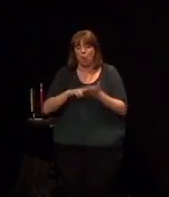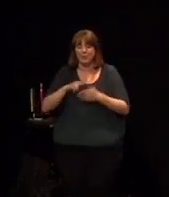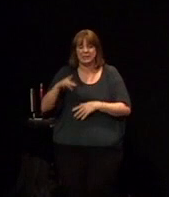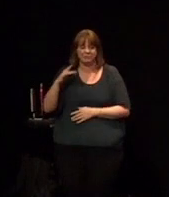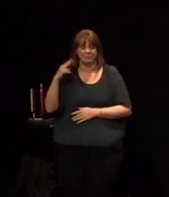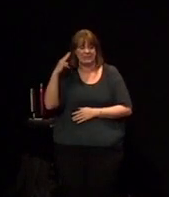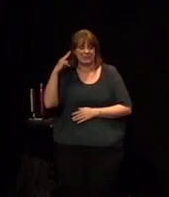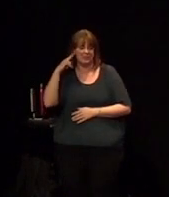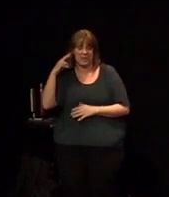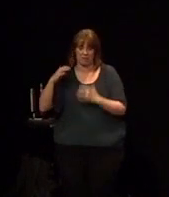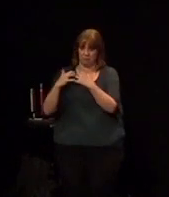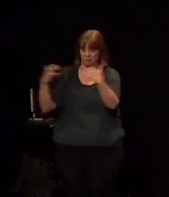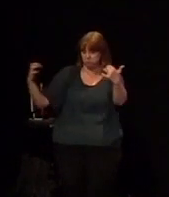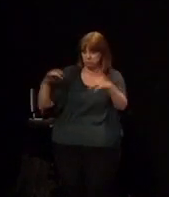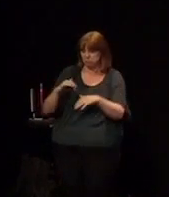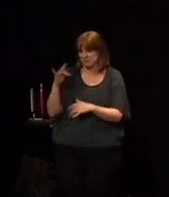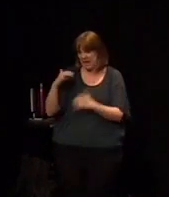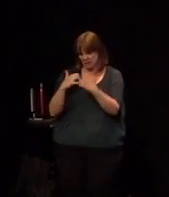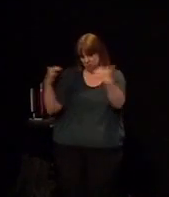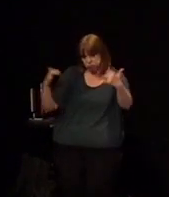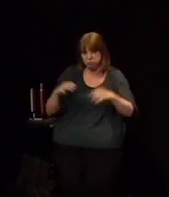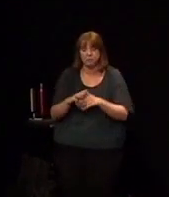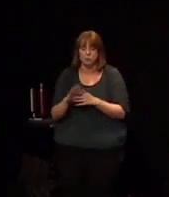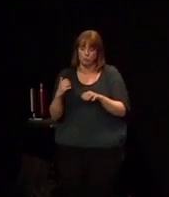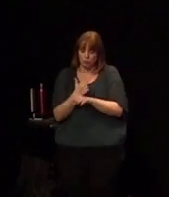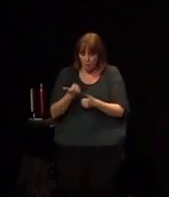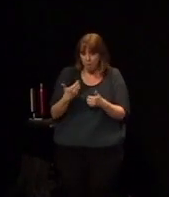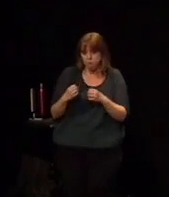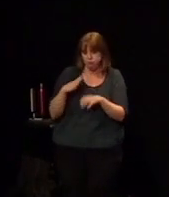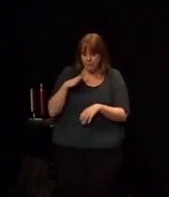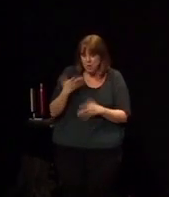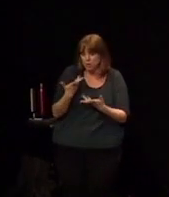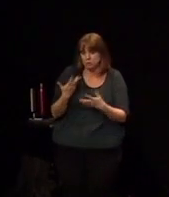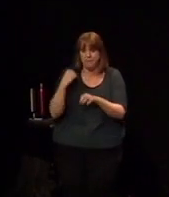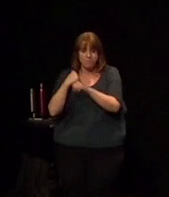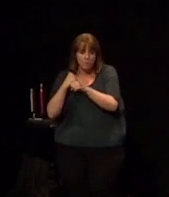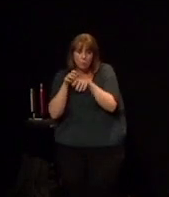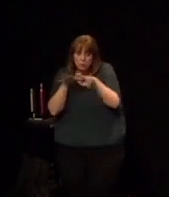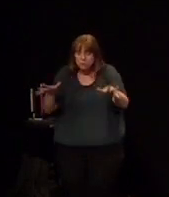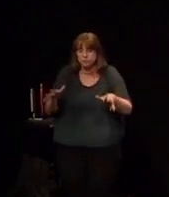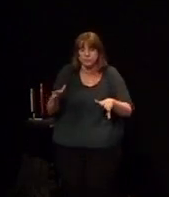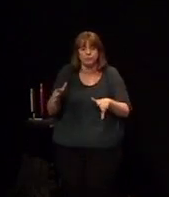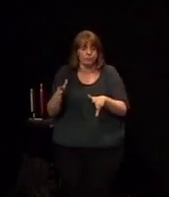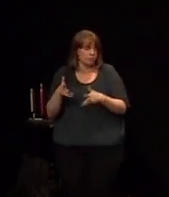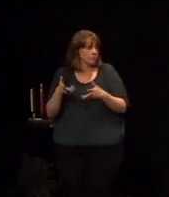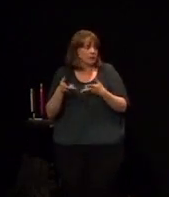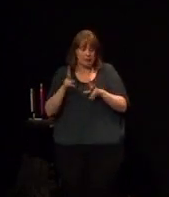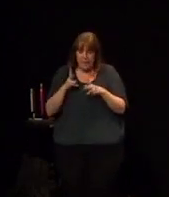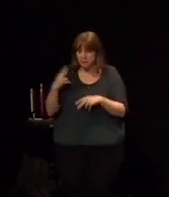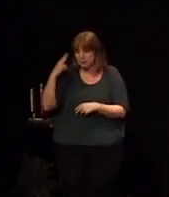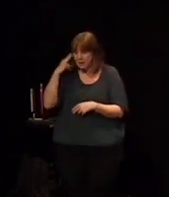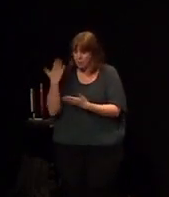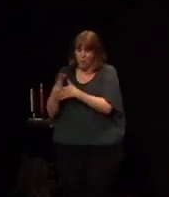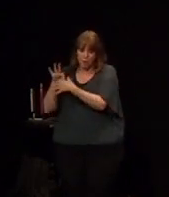in performance. Then we do well with preparation, editing, promotion, teamwork, interpreting, working